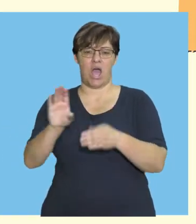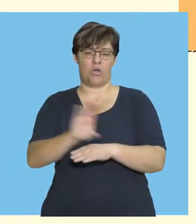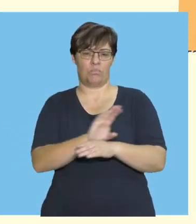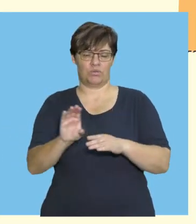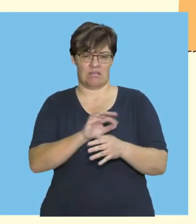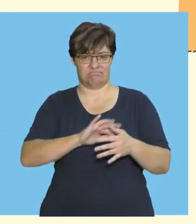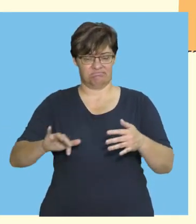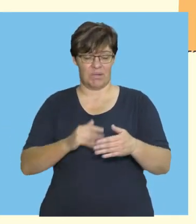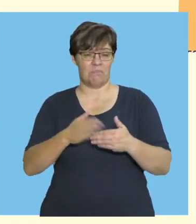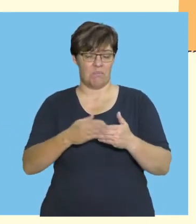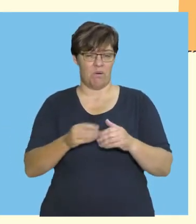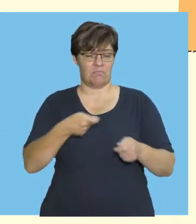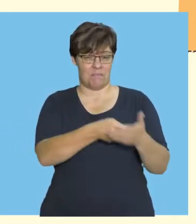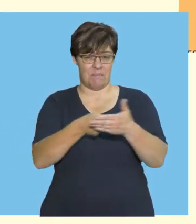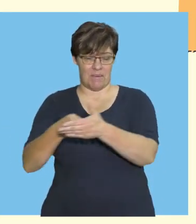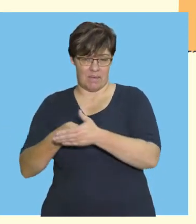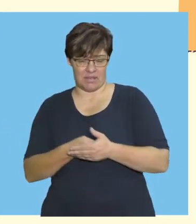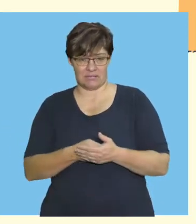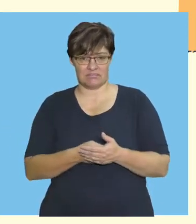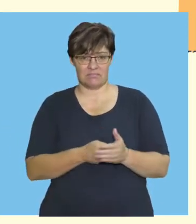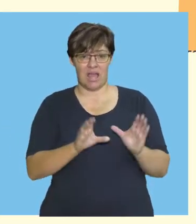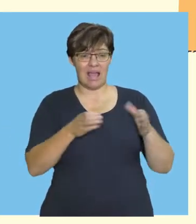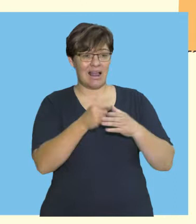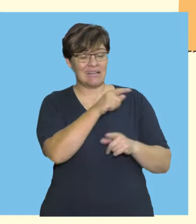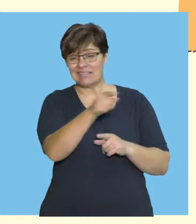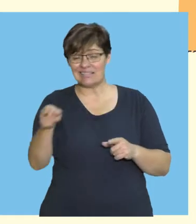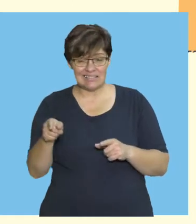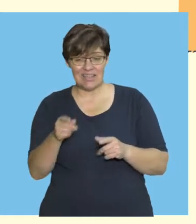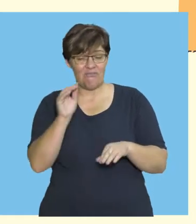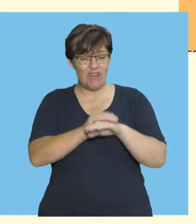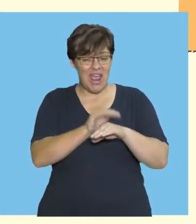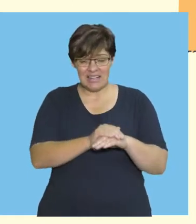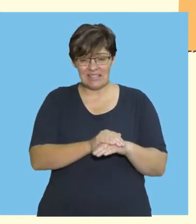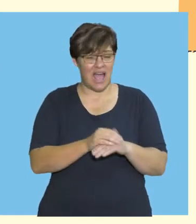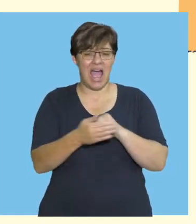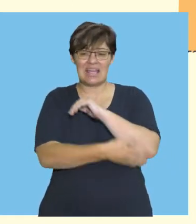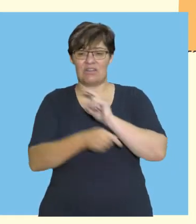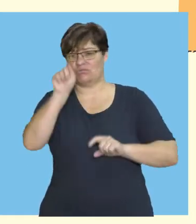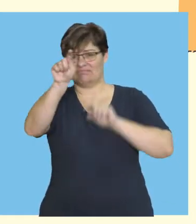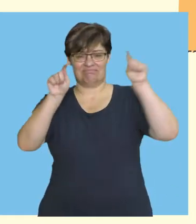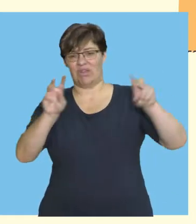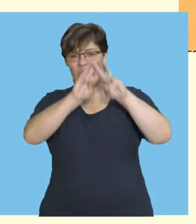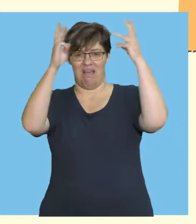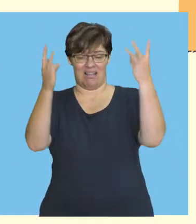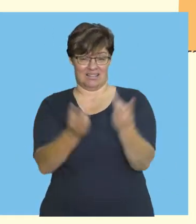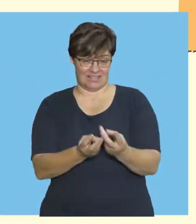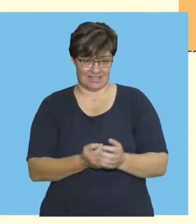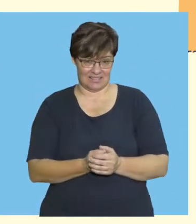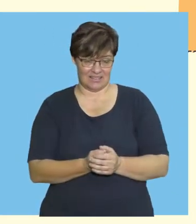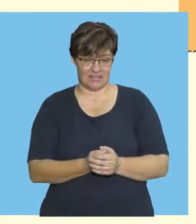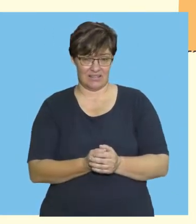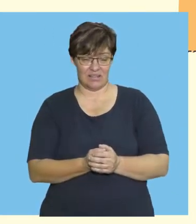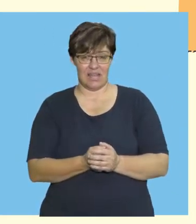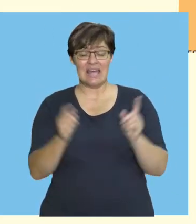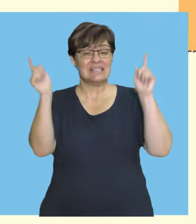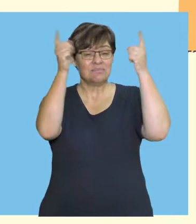more computers. Mandla knew that many of his classmates' families were from different countries around the world. They